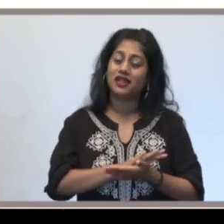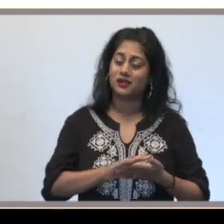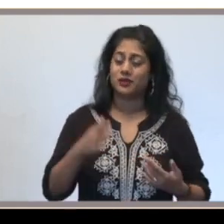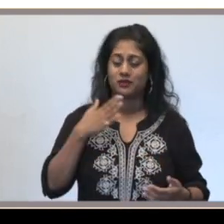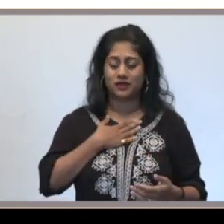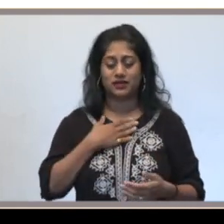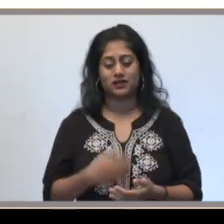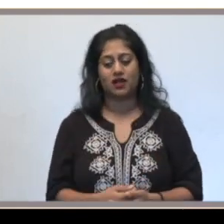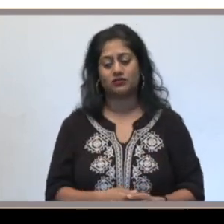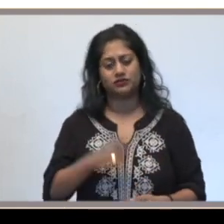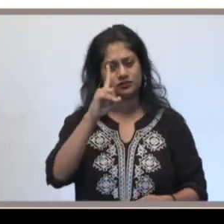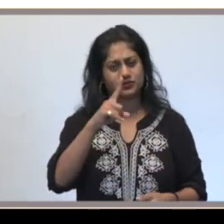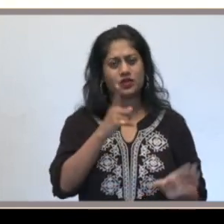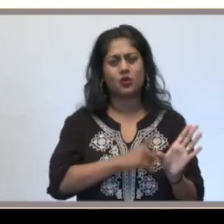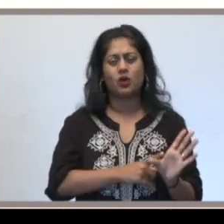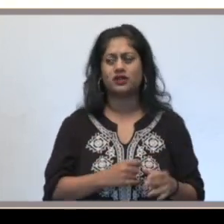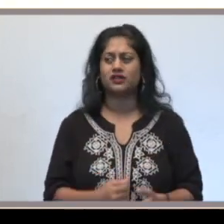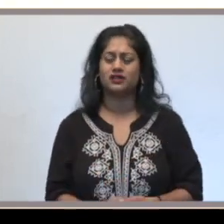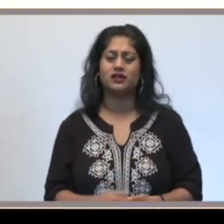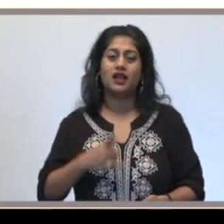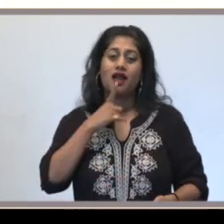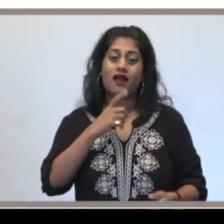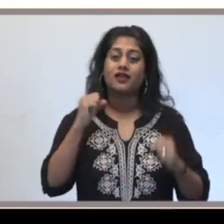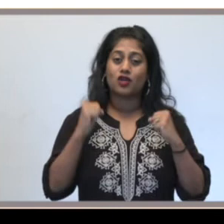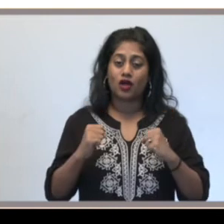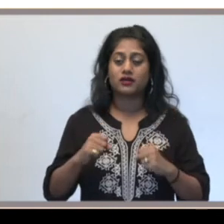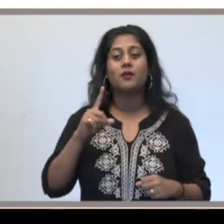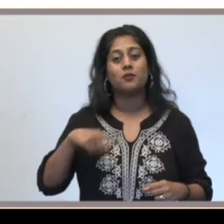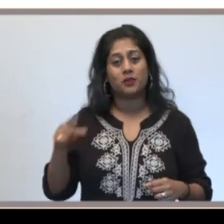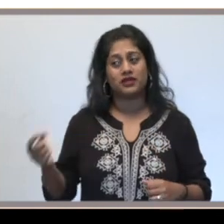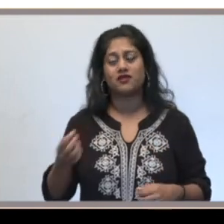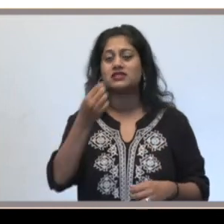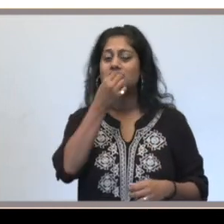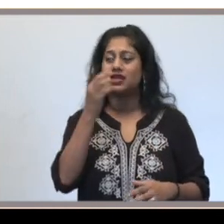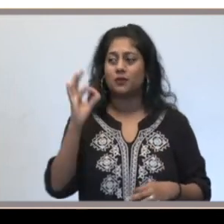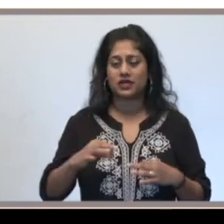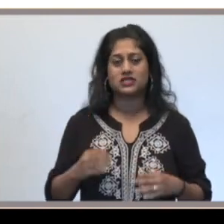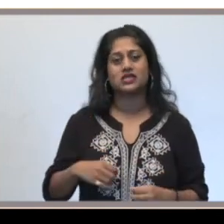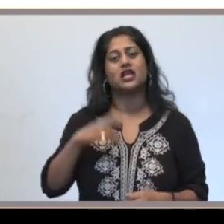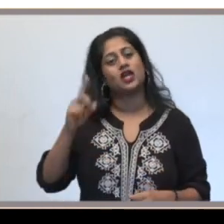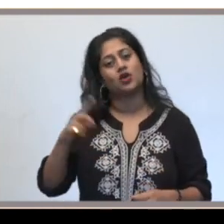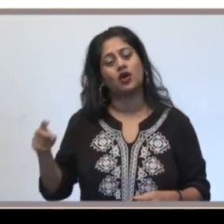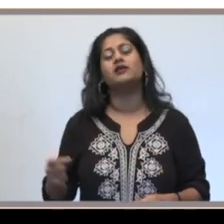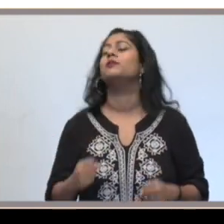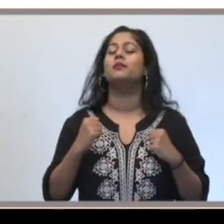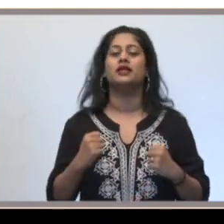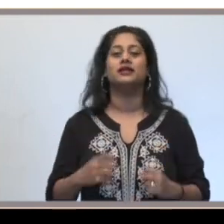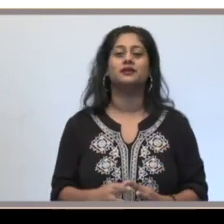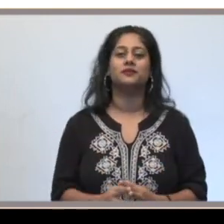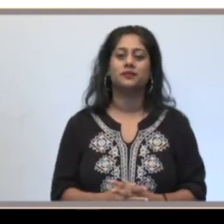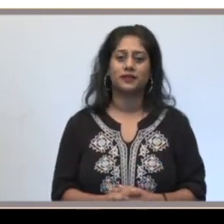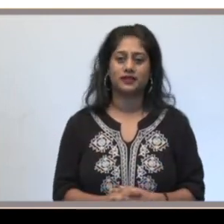gradual recovery, I was re-employed and was able to complete some study that I had begun, but which was